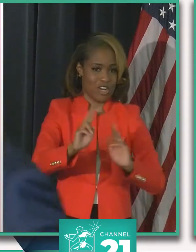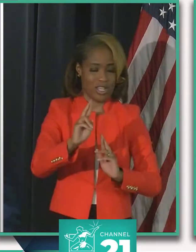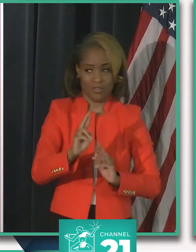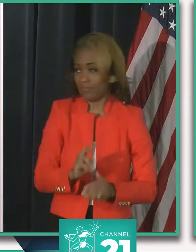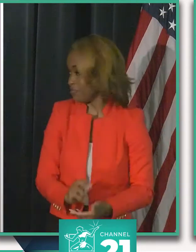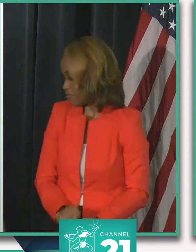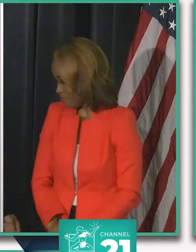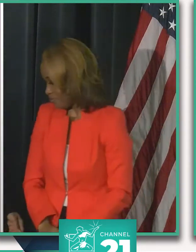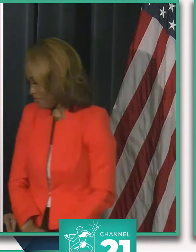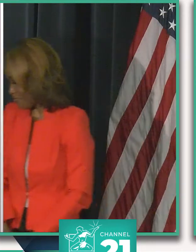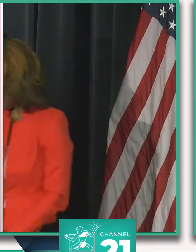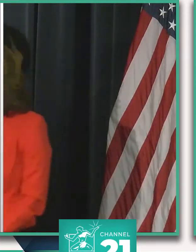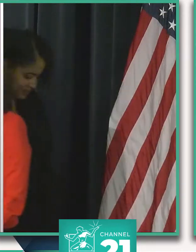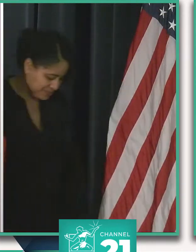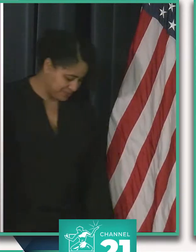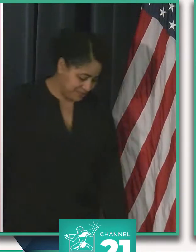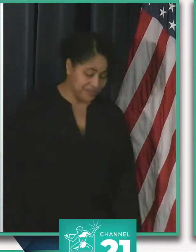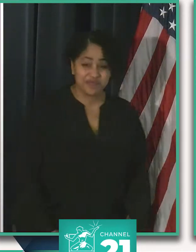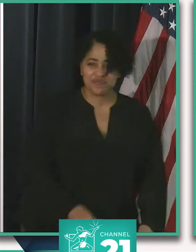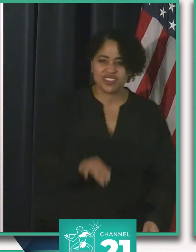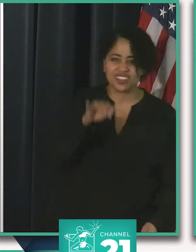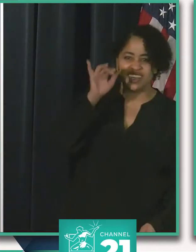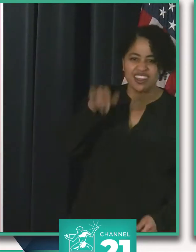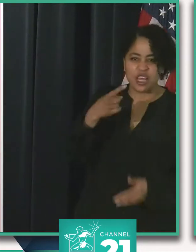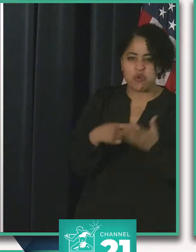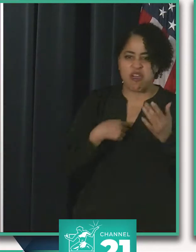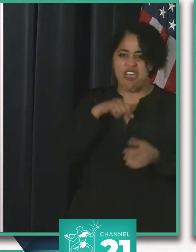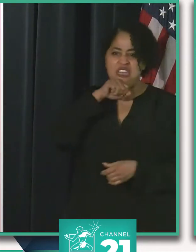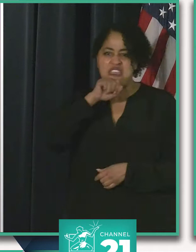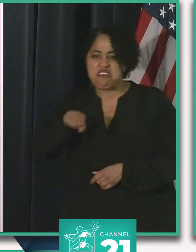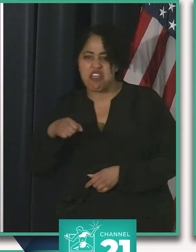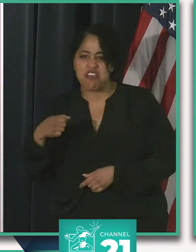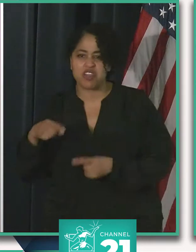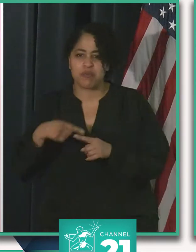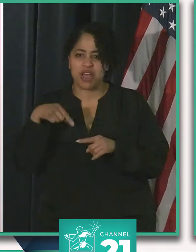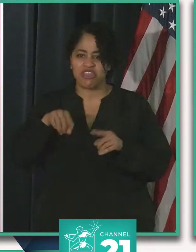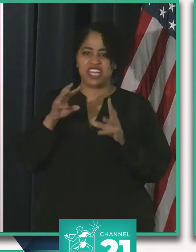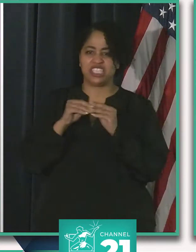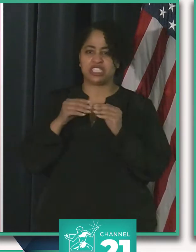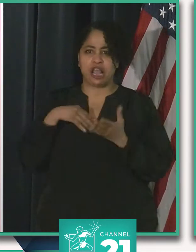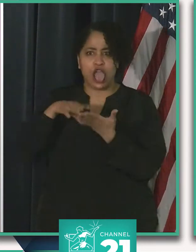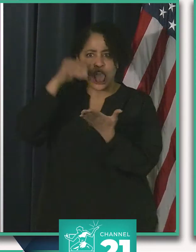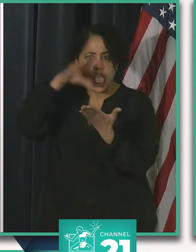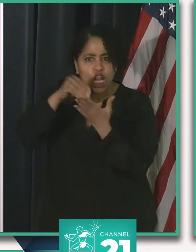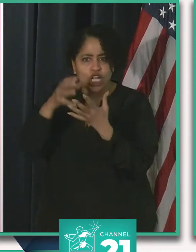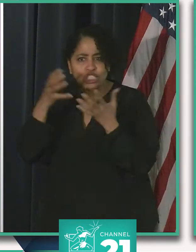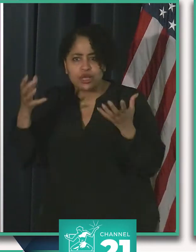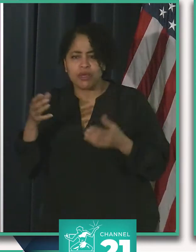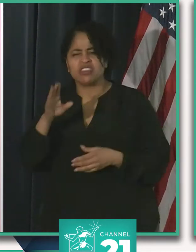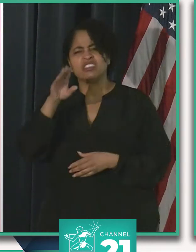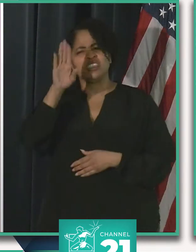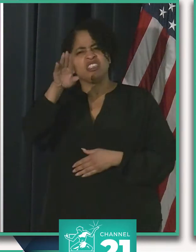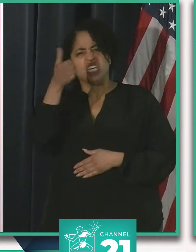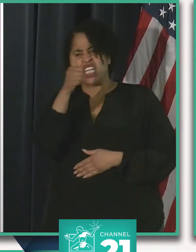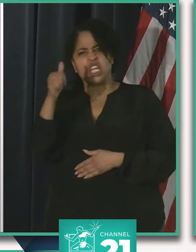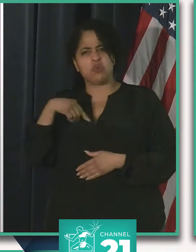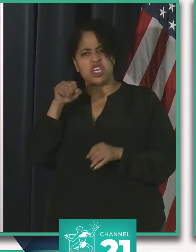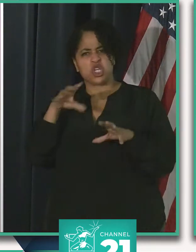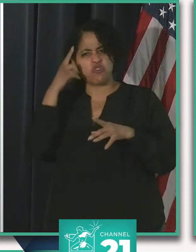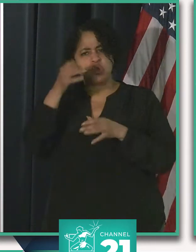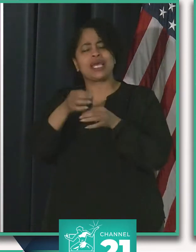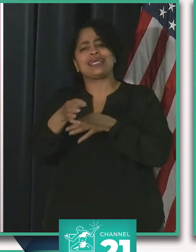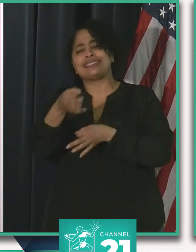This is what I love about these sessions. I learn so much. Mr. Williams, is there a basis to work this out without us writing you a check?